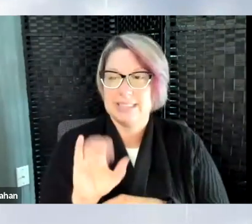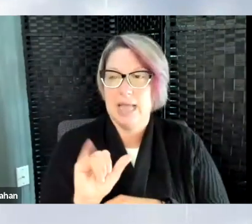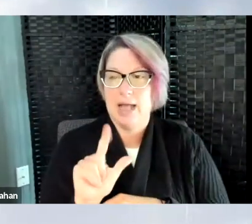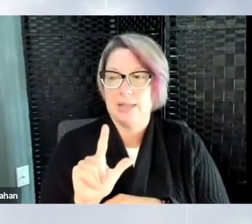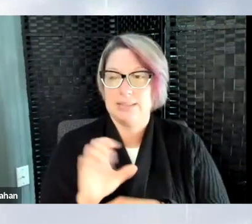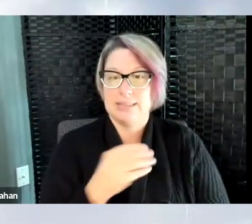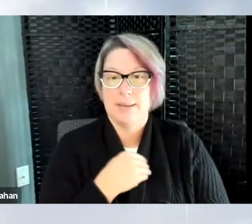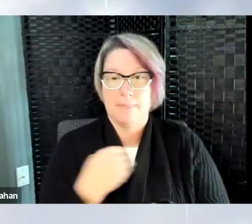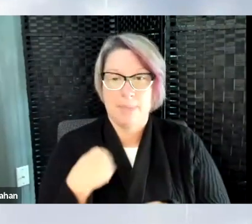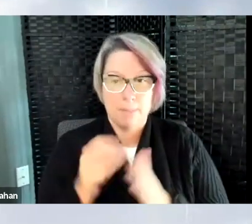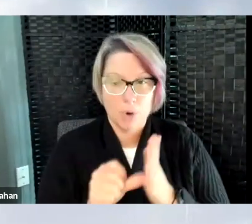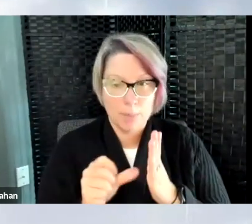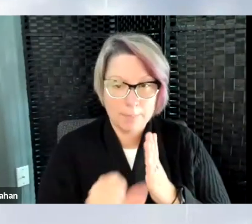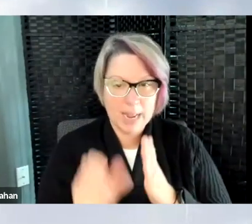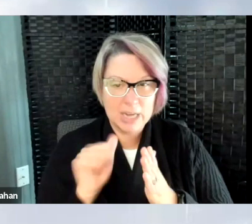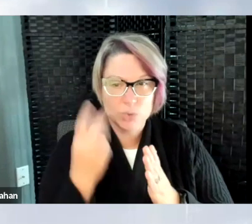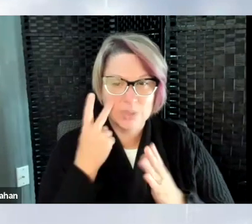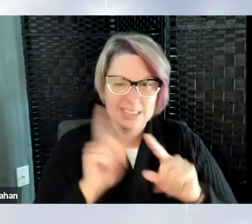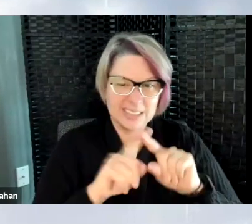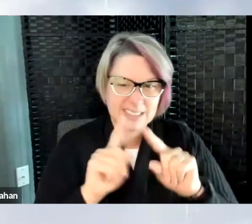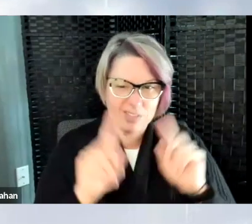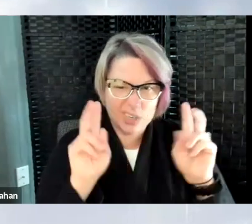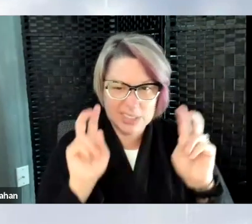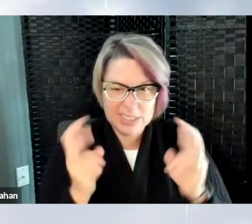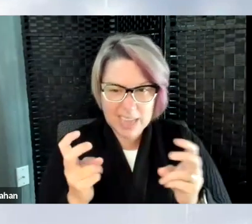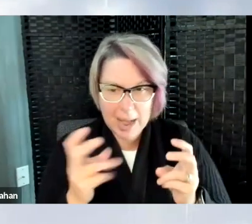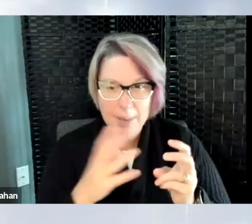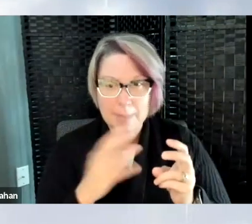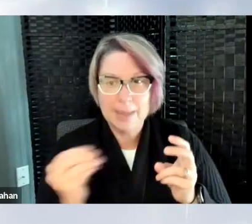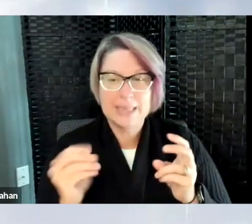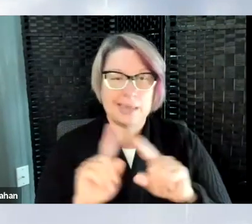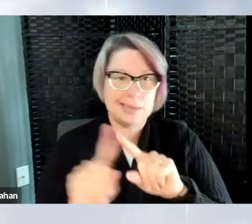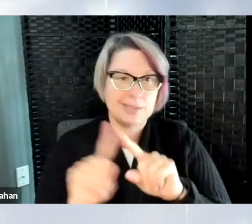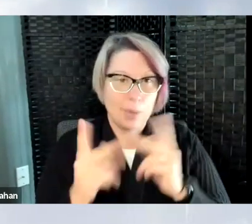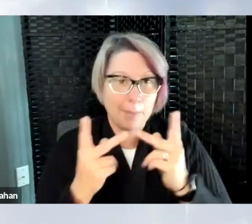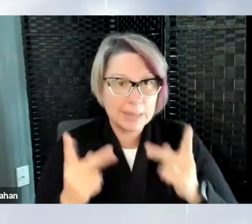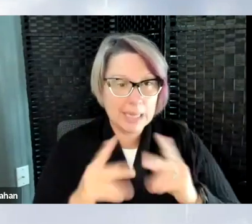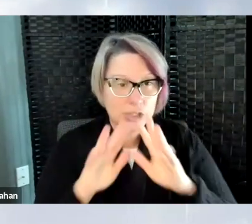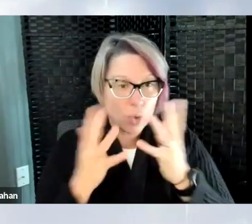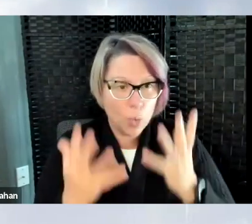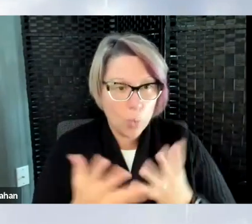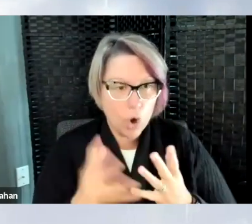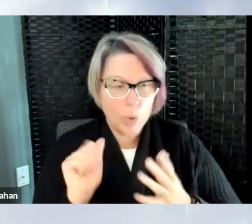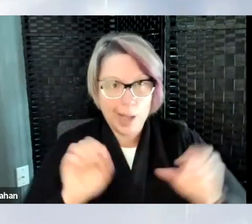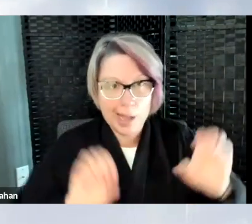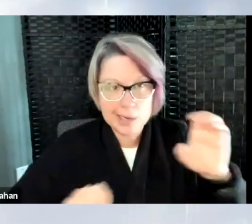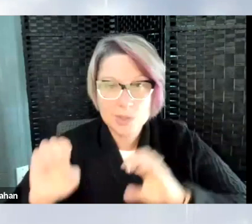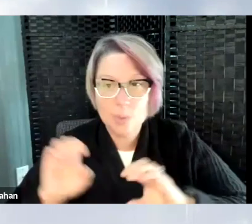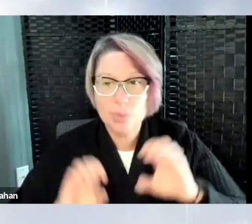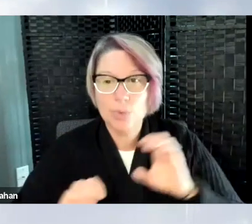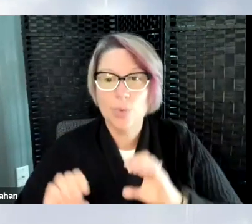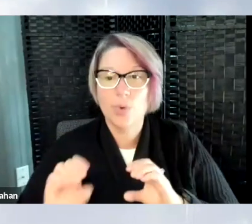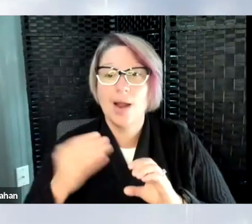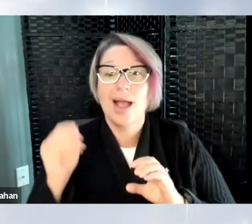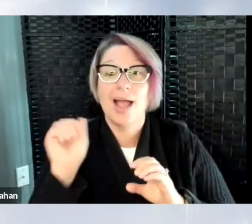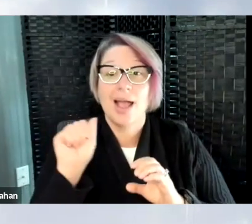wonderful topics you can jump into, as well as different places around the world you can explore. So click that, and guess what? You can even have your camera